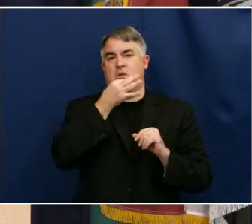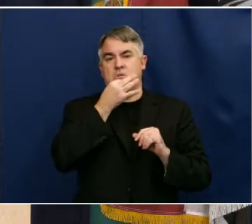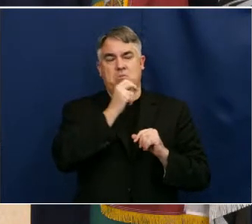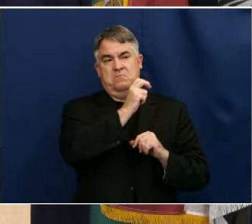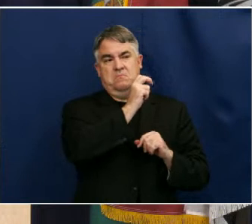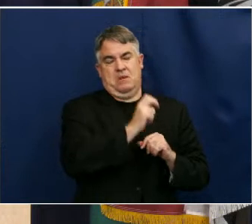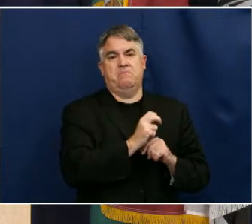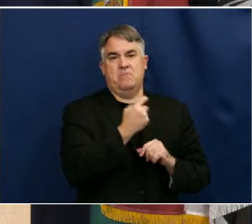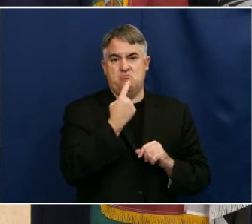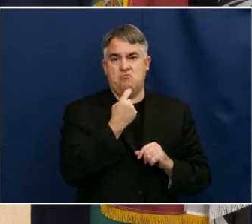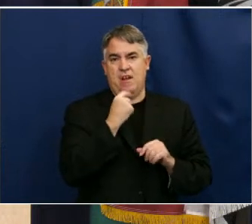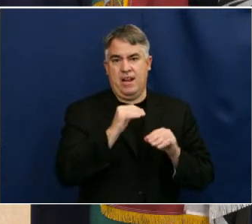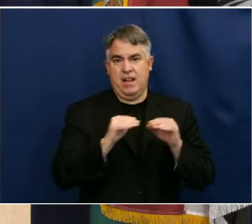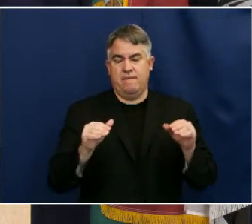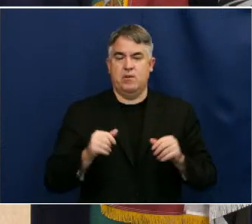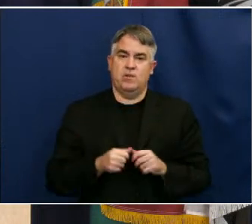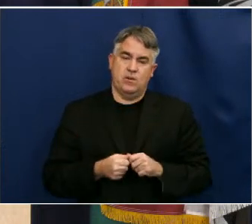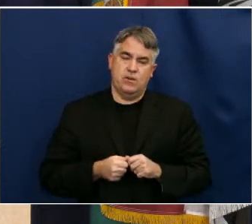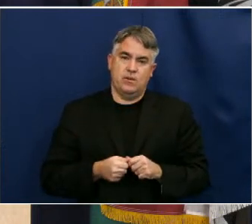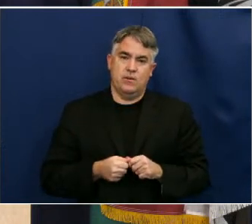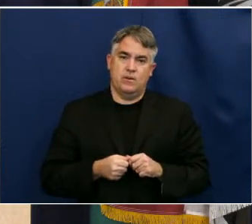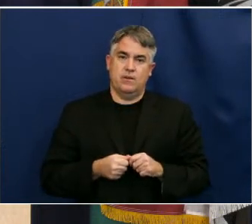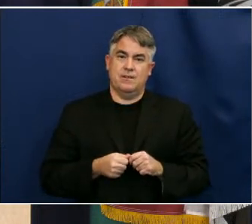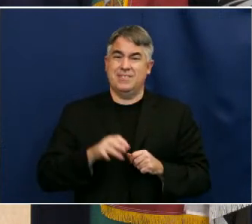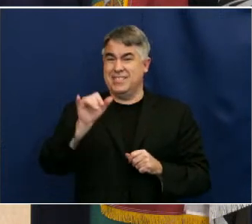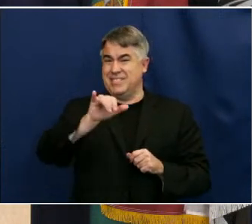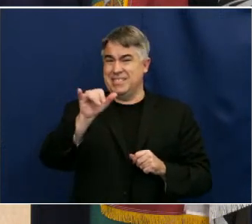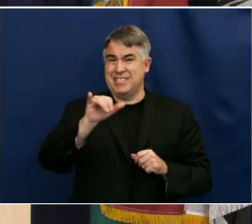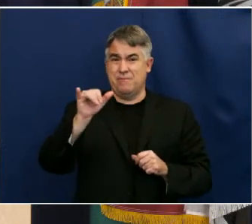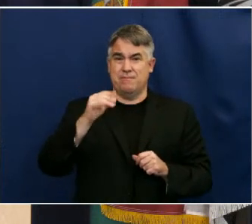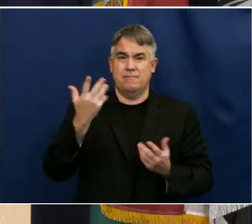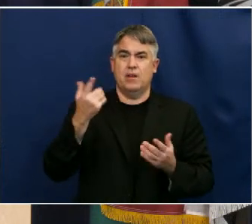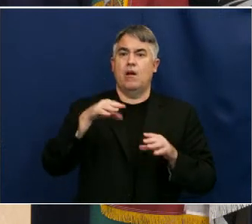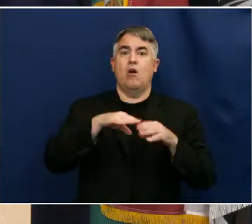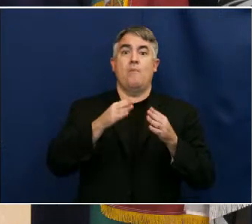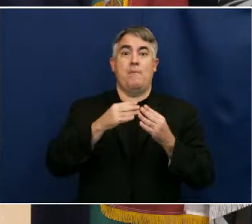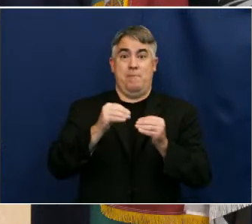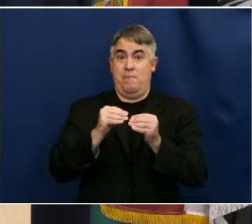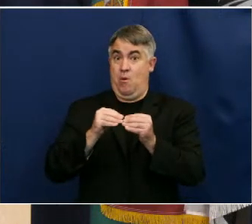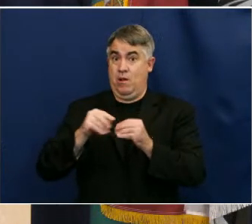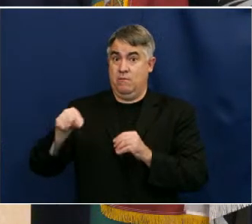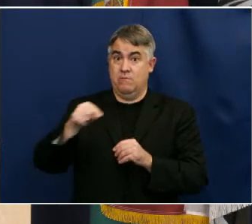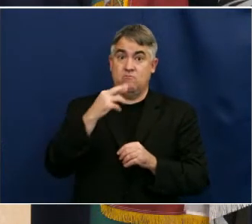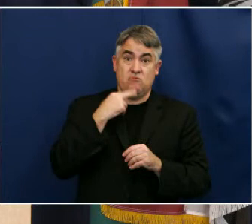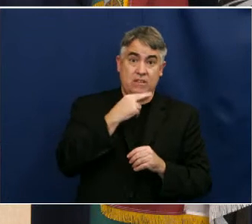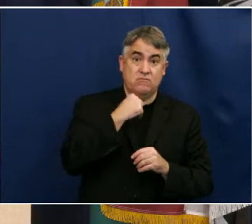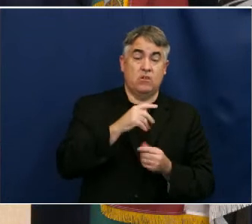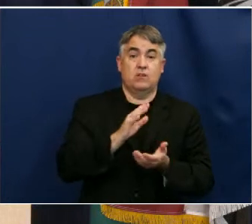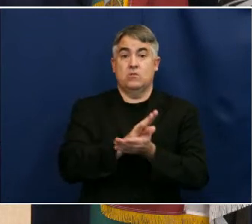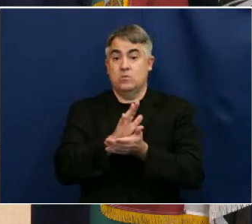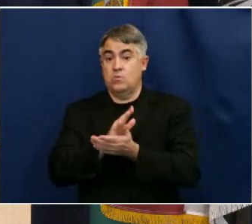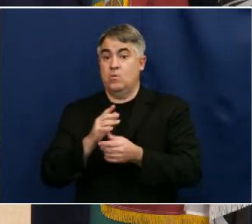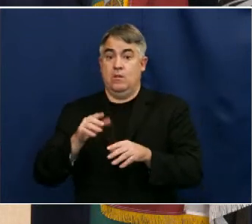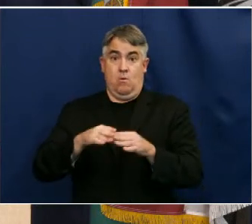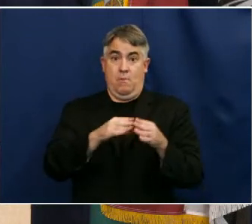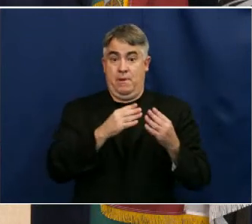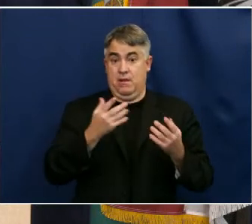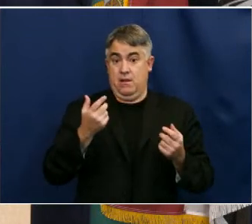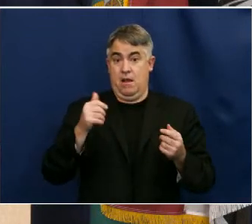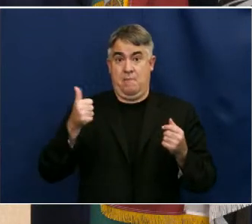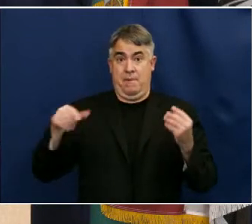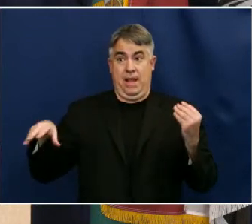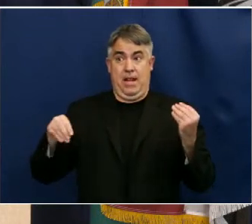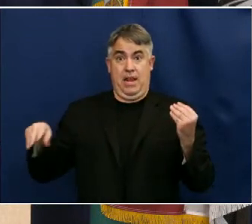what is allowed to be open in the red tier could also change along with the formula. But I just wanted to share briefly, again, with the understanding we are in the purple tier